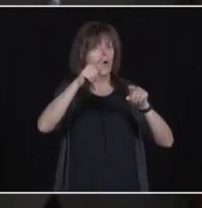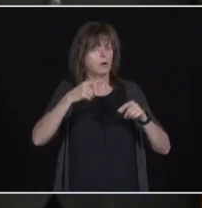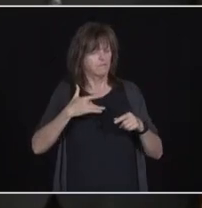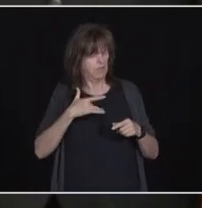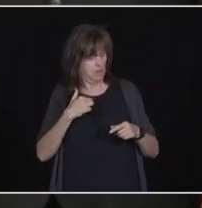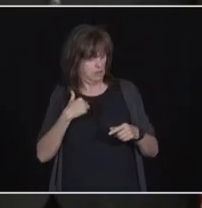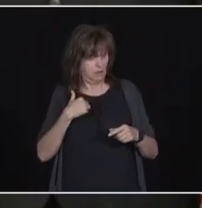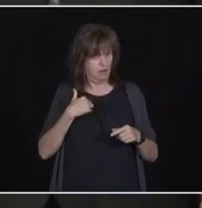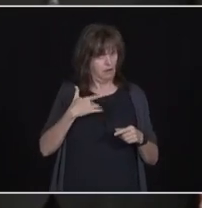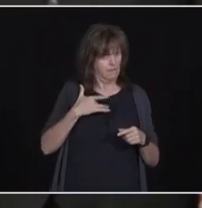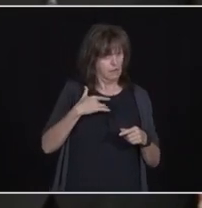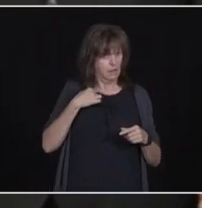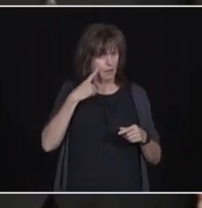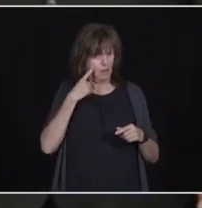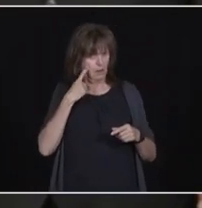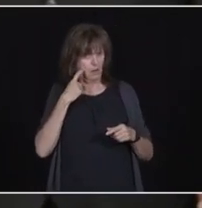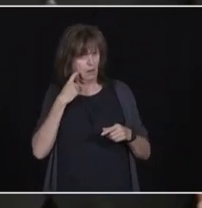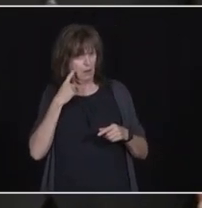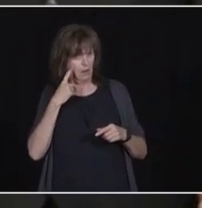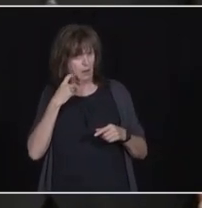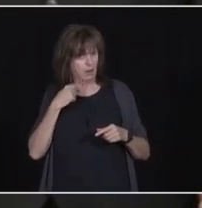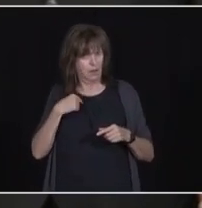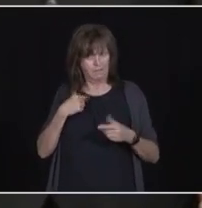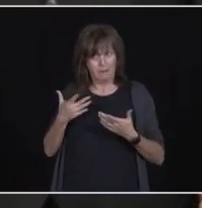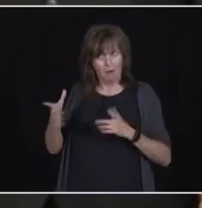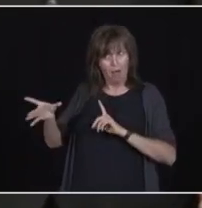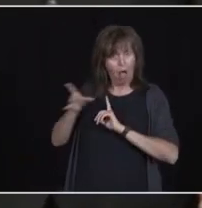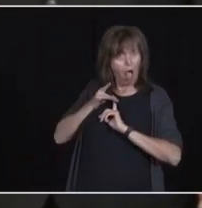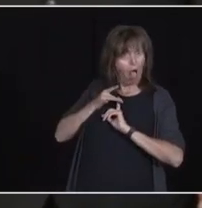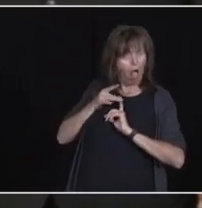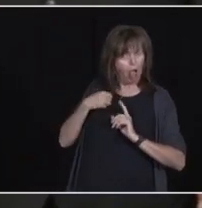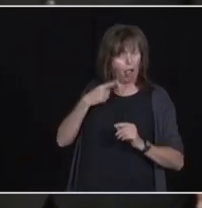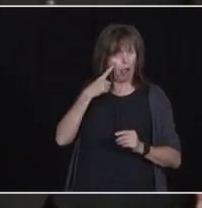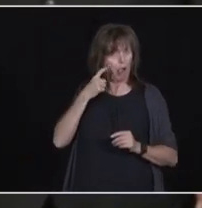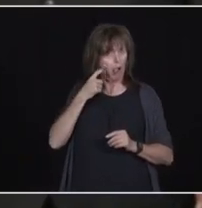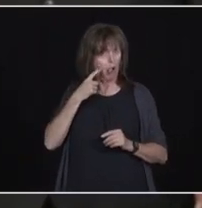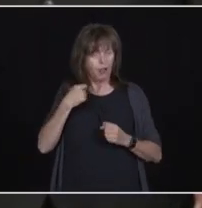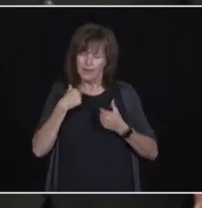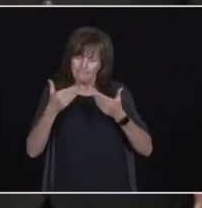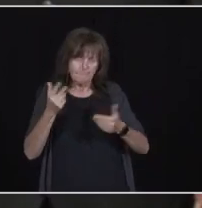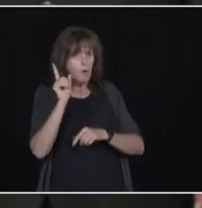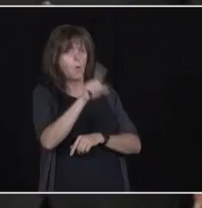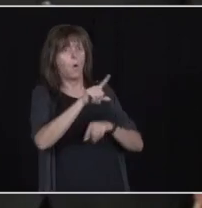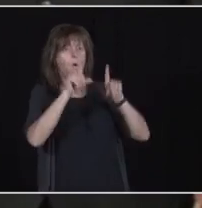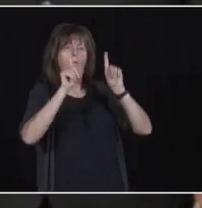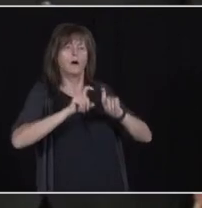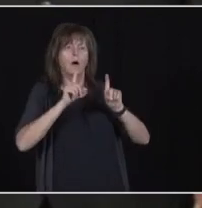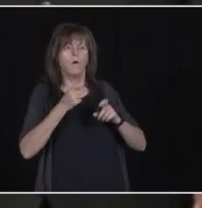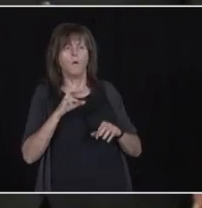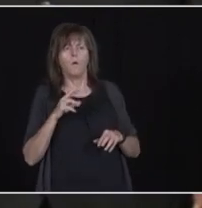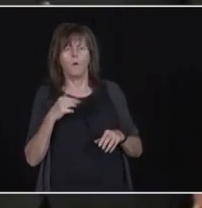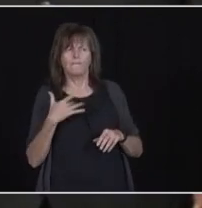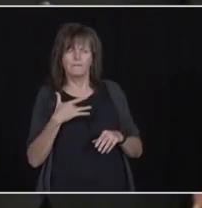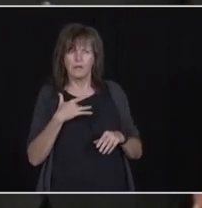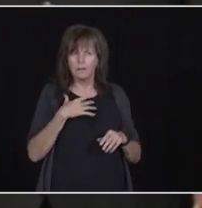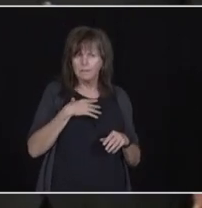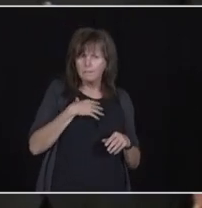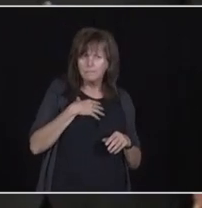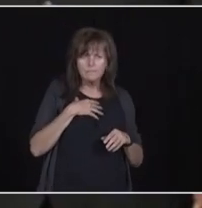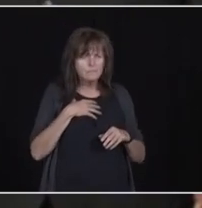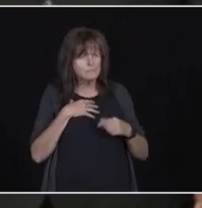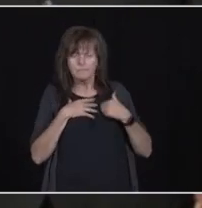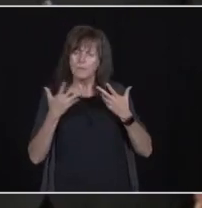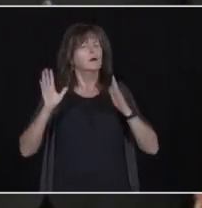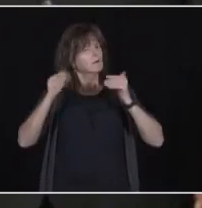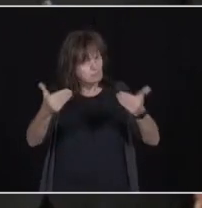in touch with someone with COVID-19 or you're exhibiting some symptoms. Please do go and get tested. But as